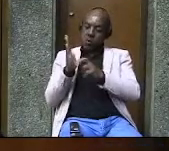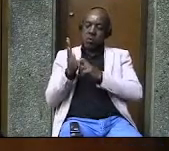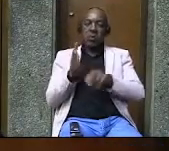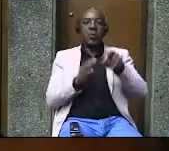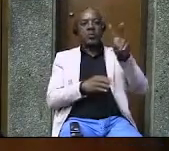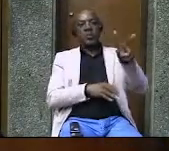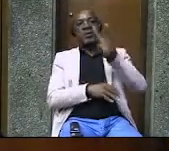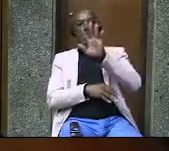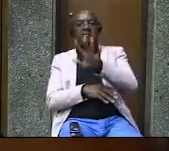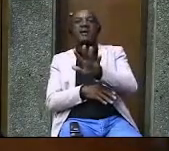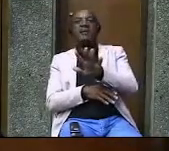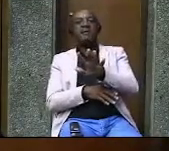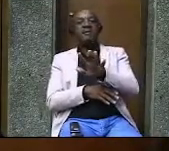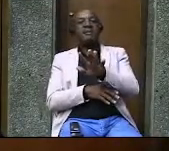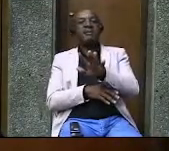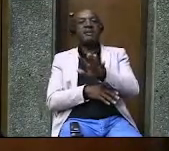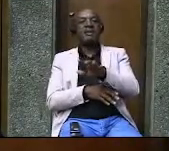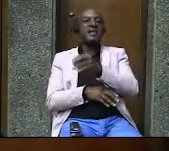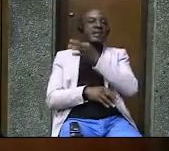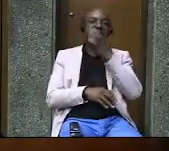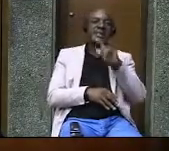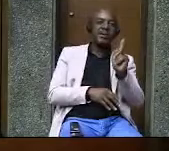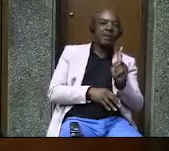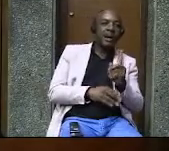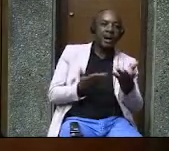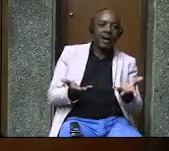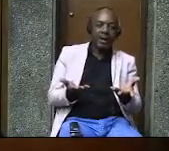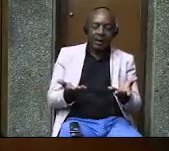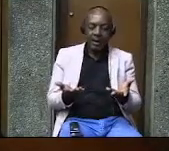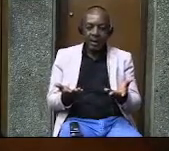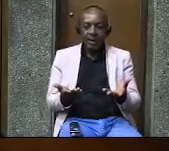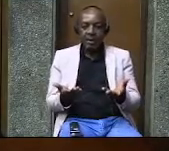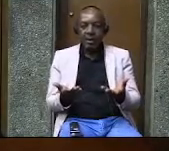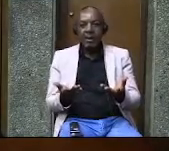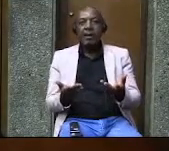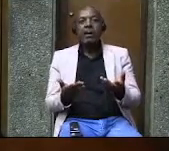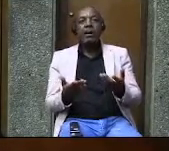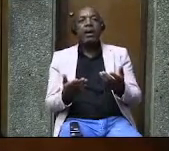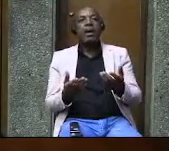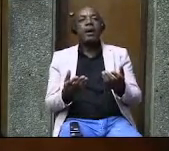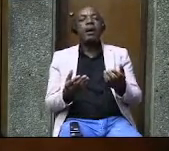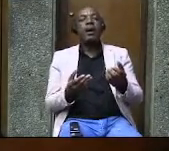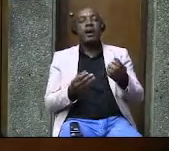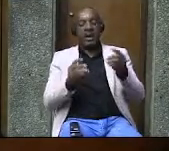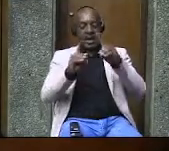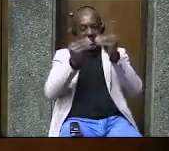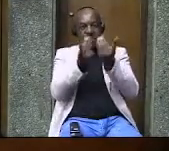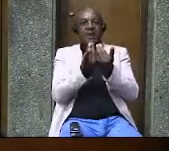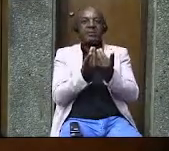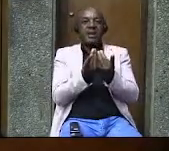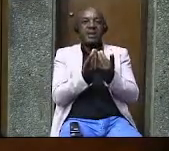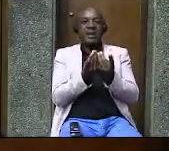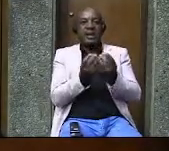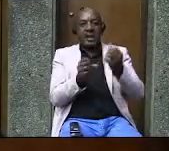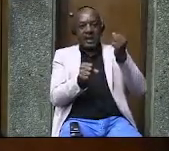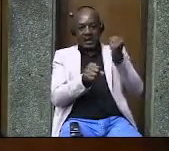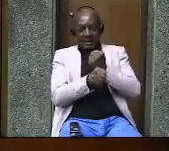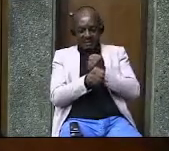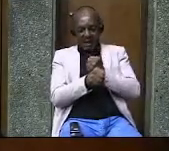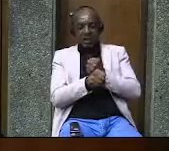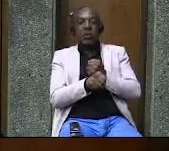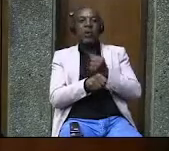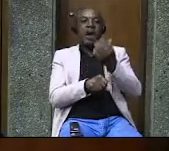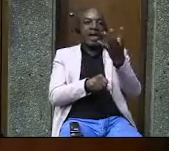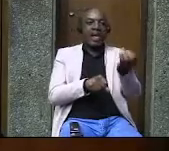reads, a civil court may impose a fine up to a maximum prescribed amount in favor of the National Revenue Fund on